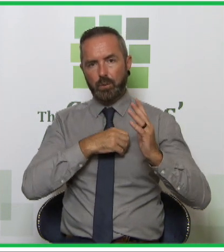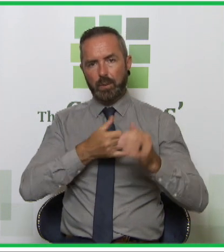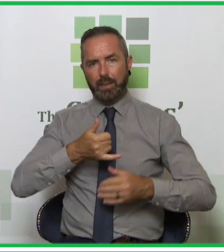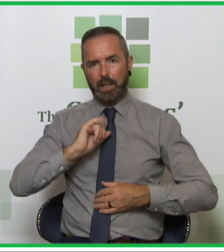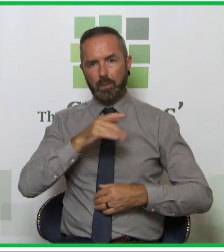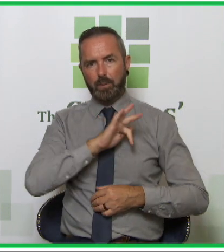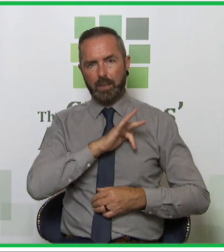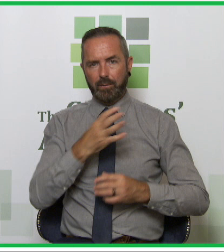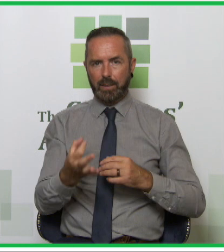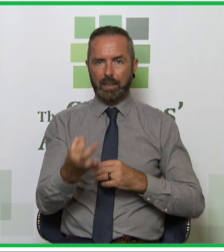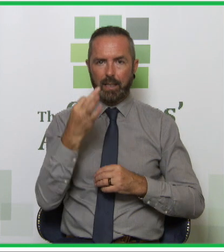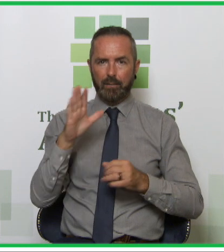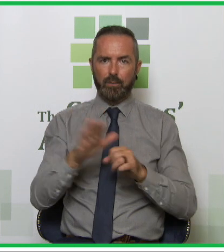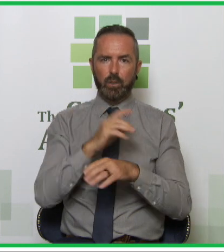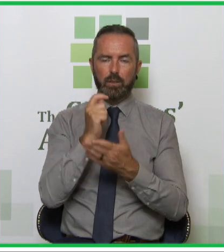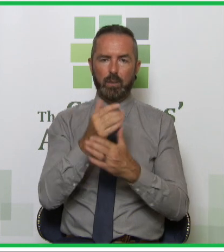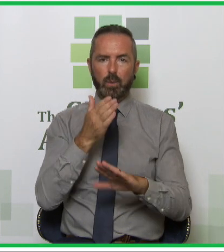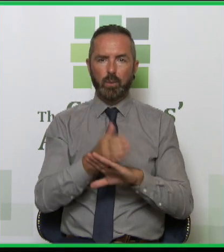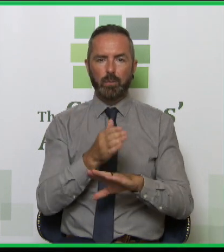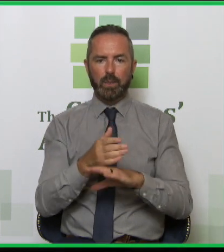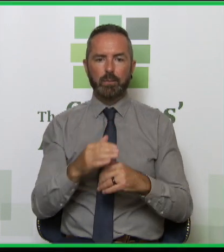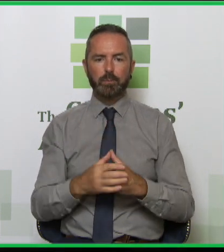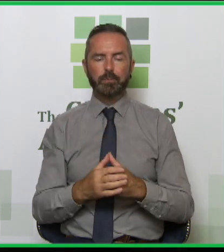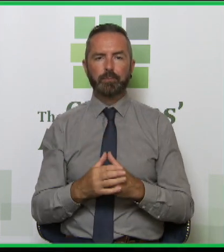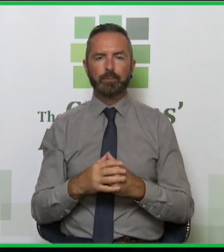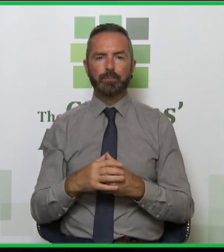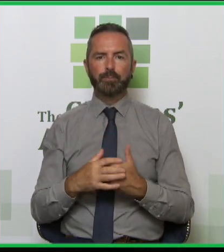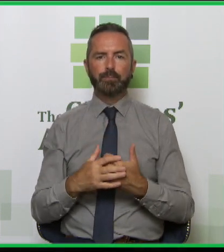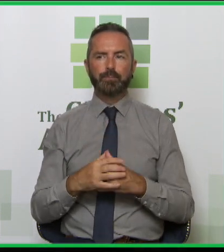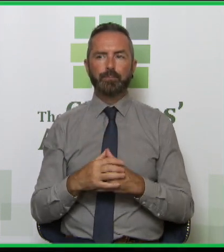them to secure meaningful full-time employment.